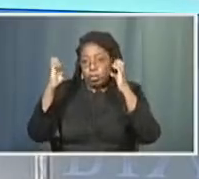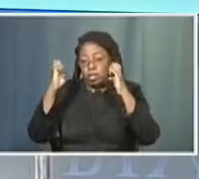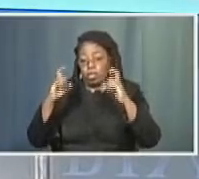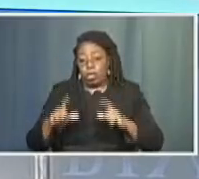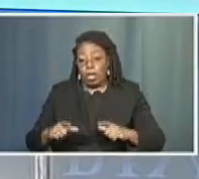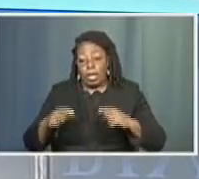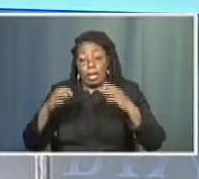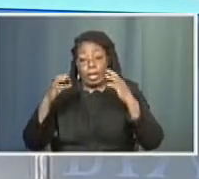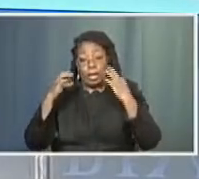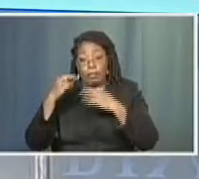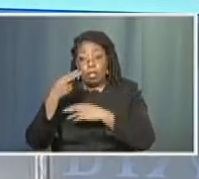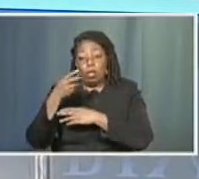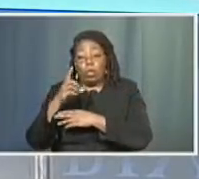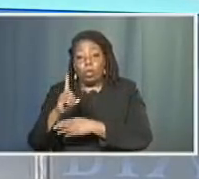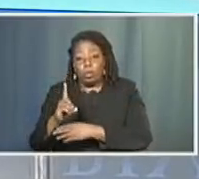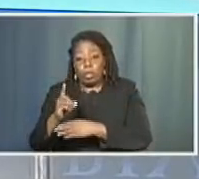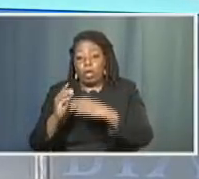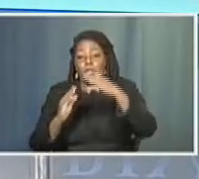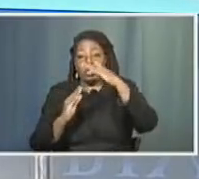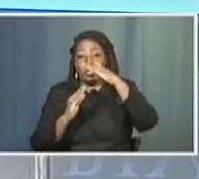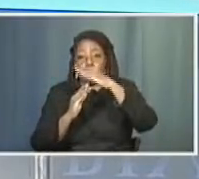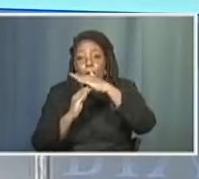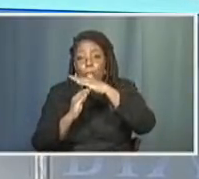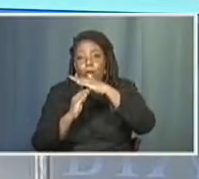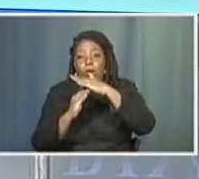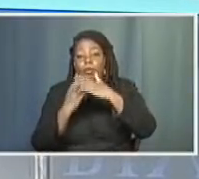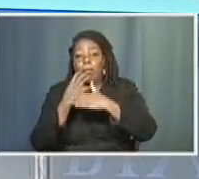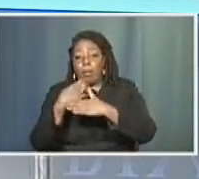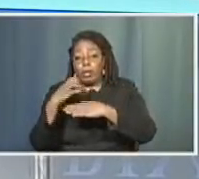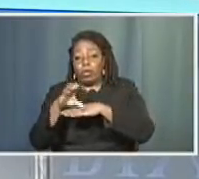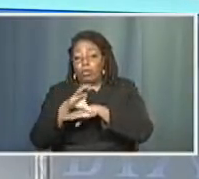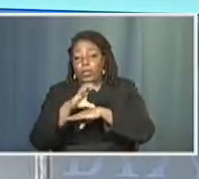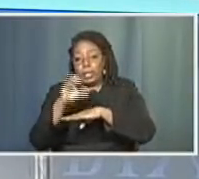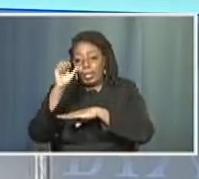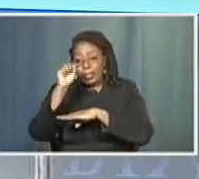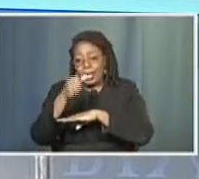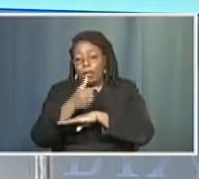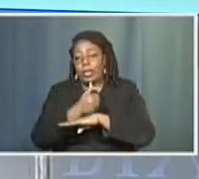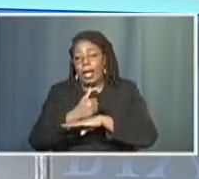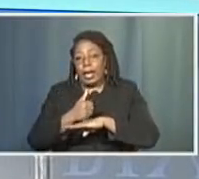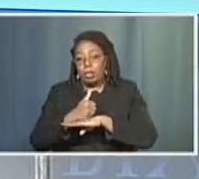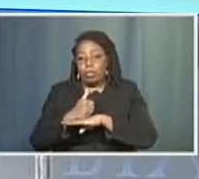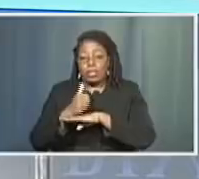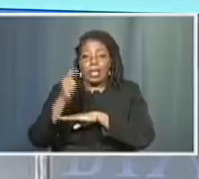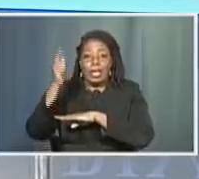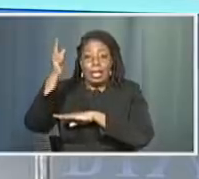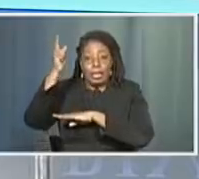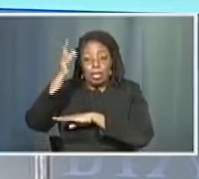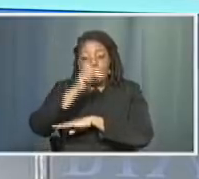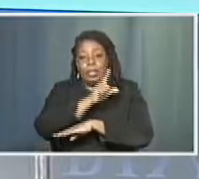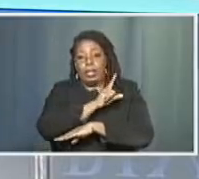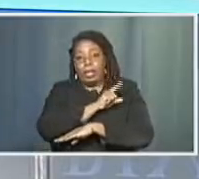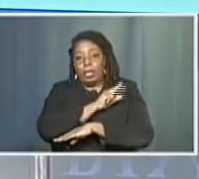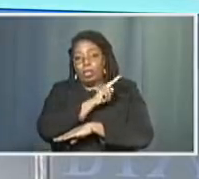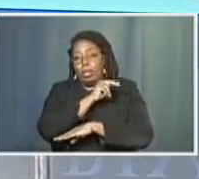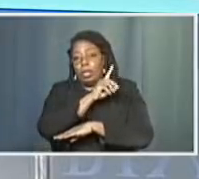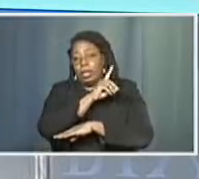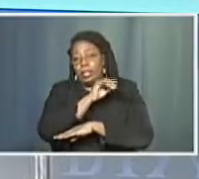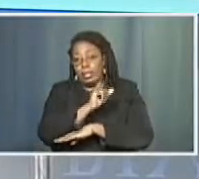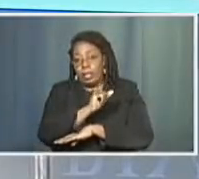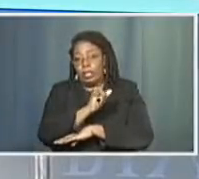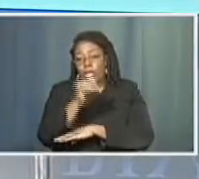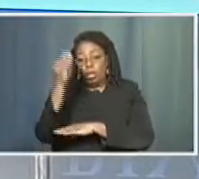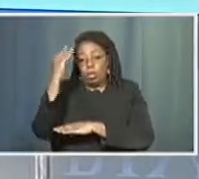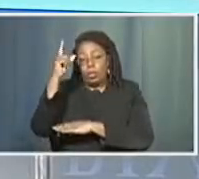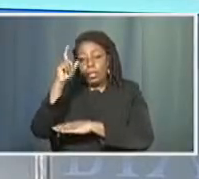well-being. All top priorities from Mangrove Key Central and South Andros MP Leon Lundy, who also acknowledges